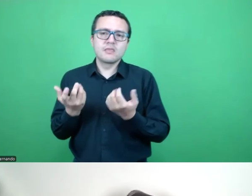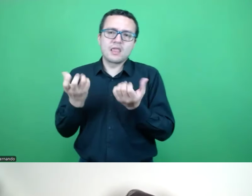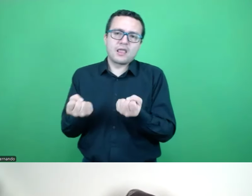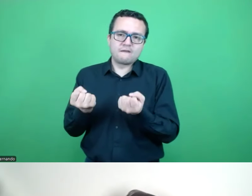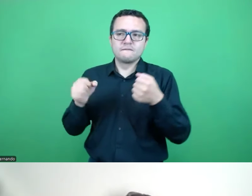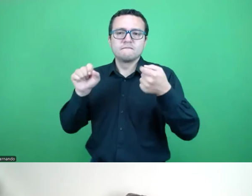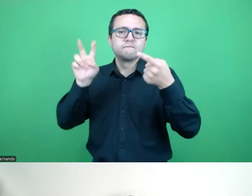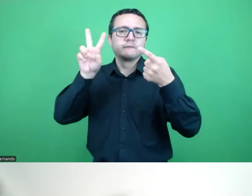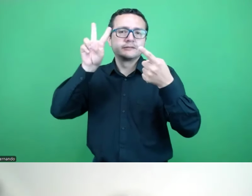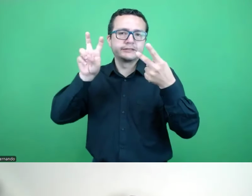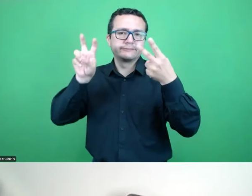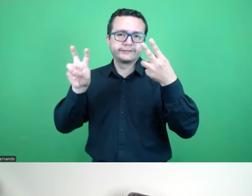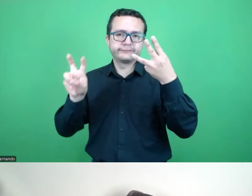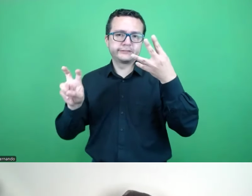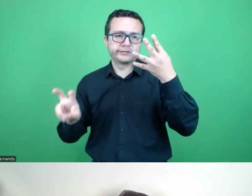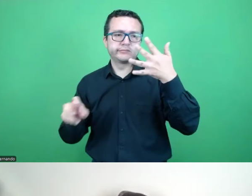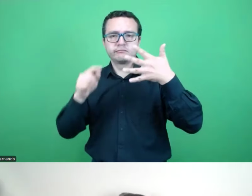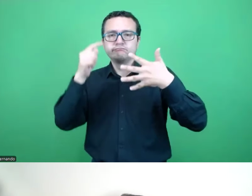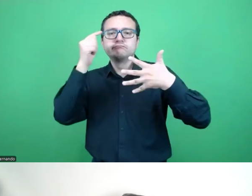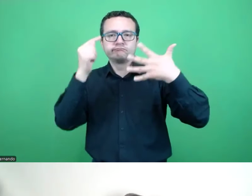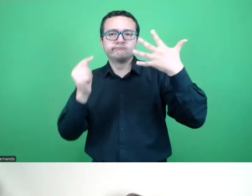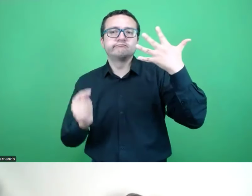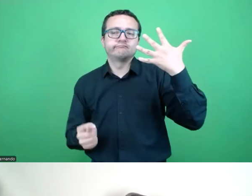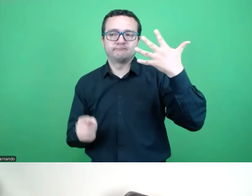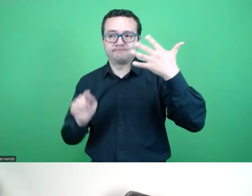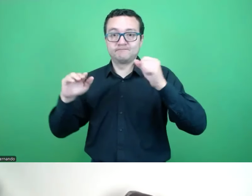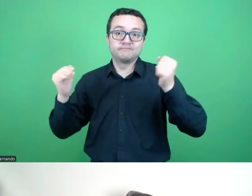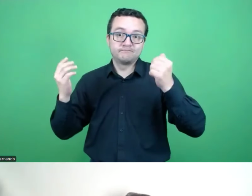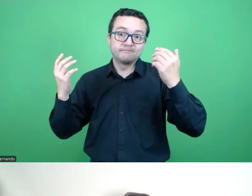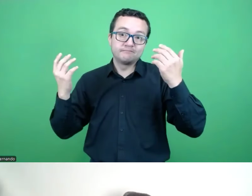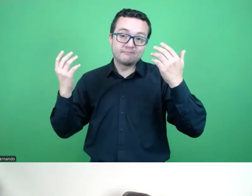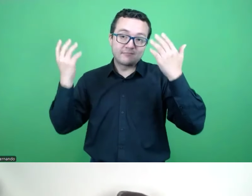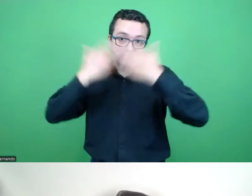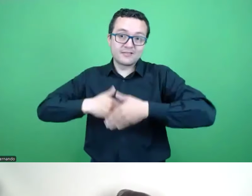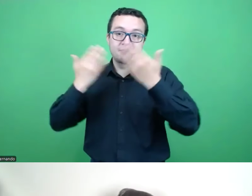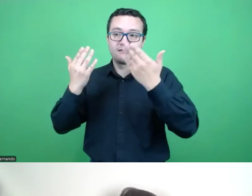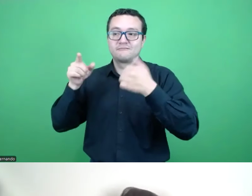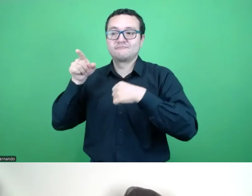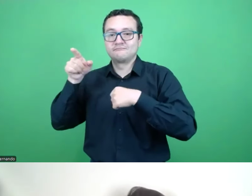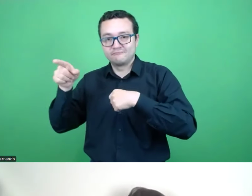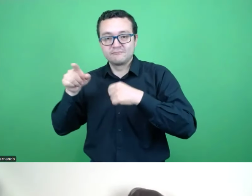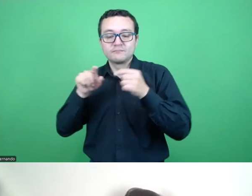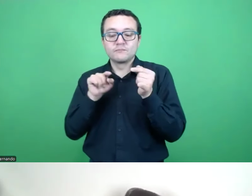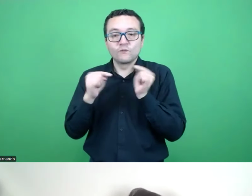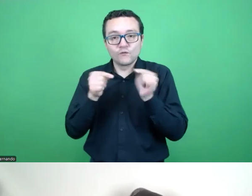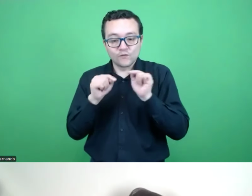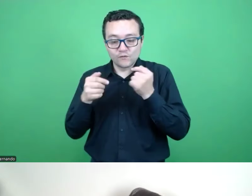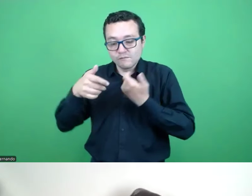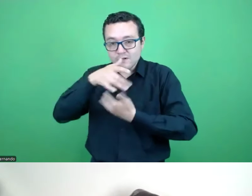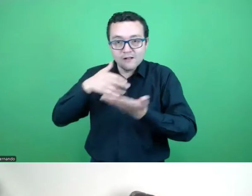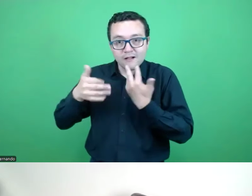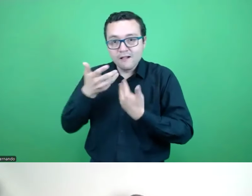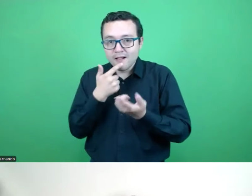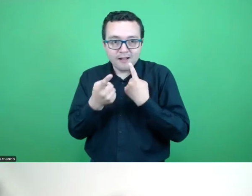Society Forum. As we shape these thematic sessions, we are looking to collect good